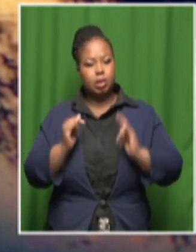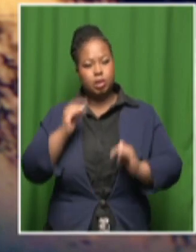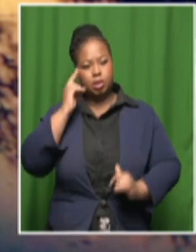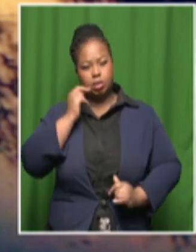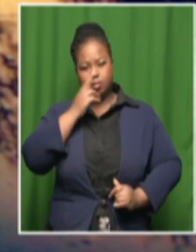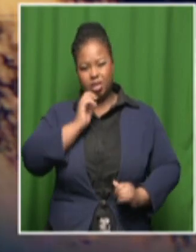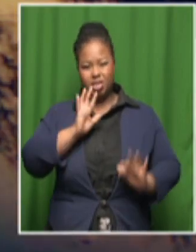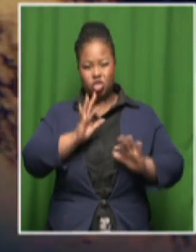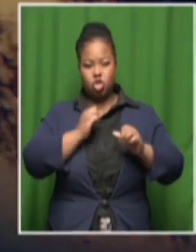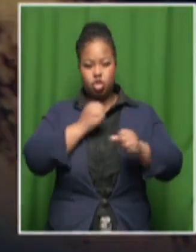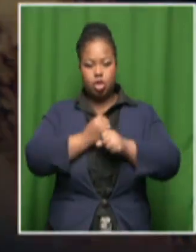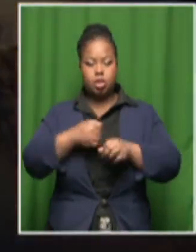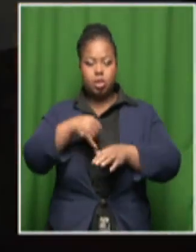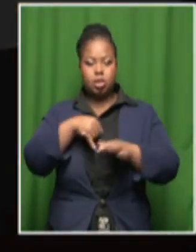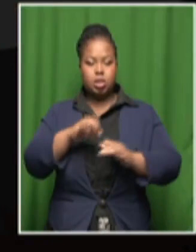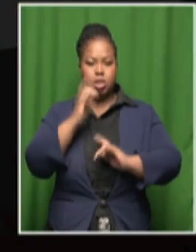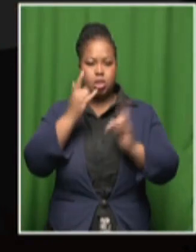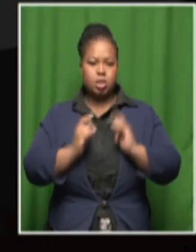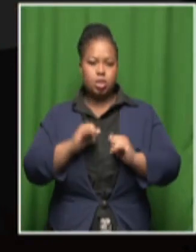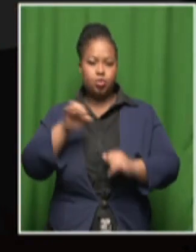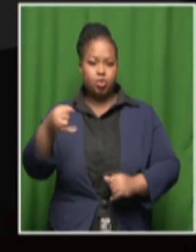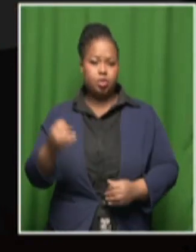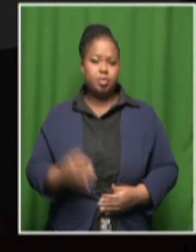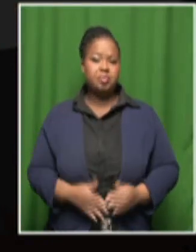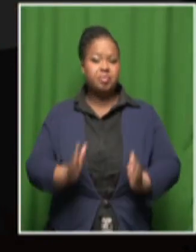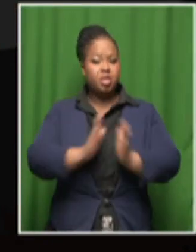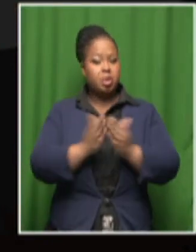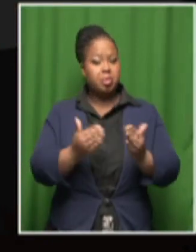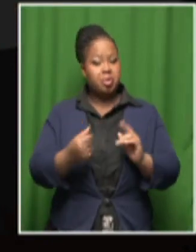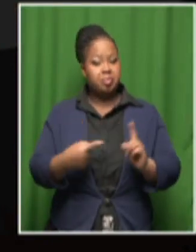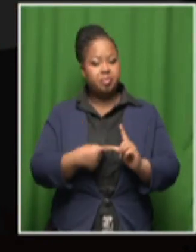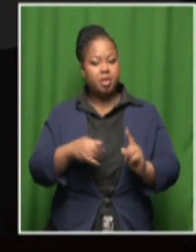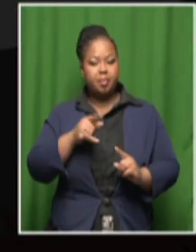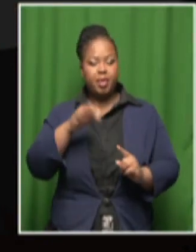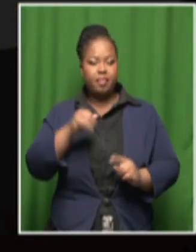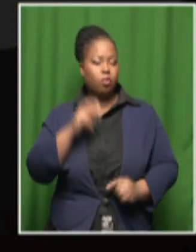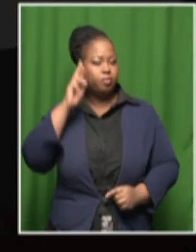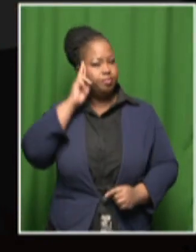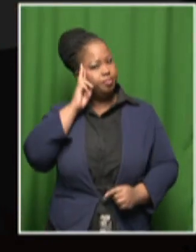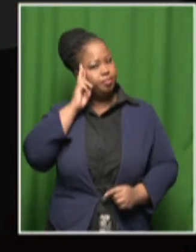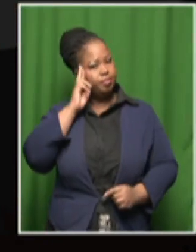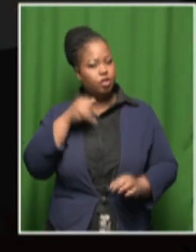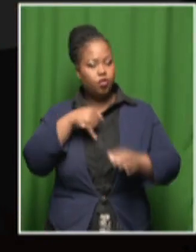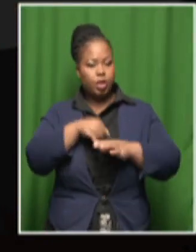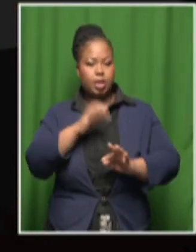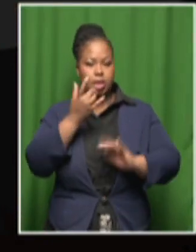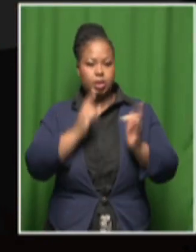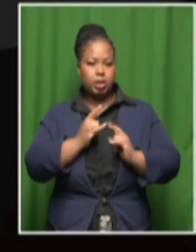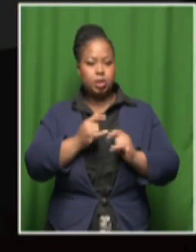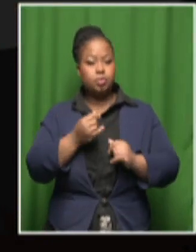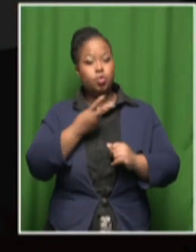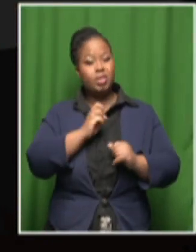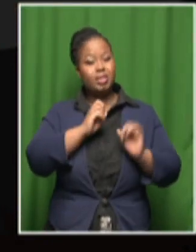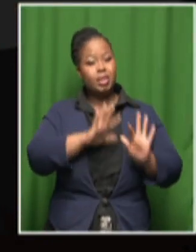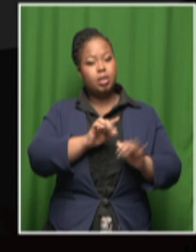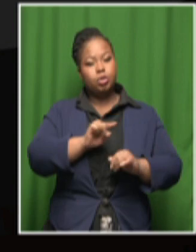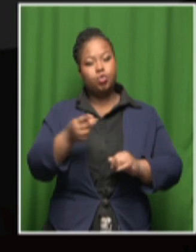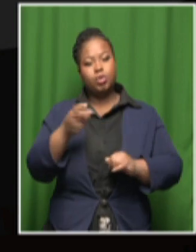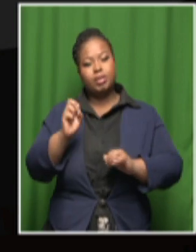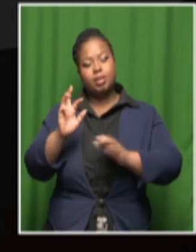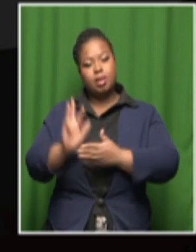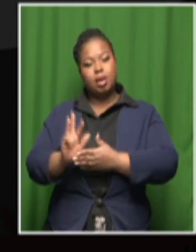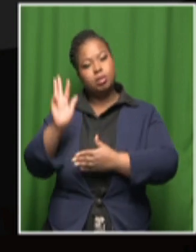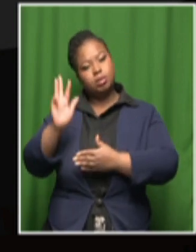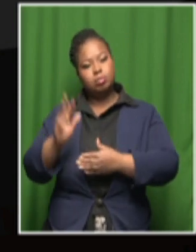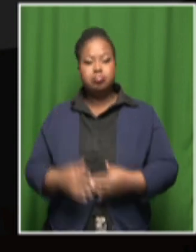10 Years in Inner-City Johannesburg. In the book, Matthew recounts the history of the inner city from 2010 to